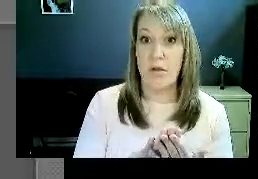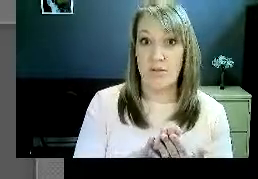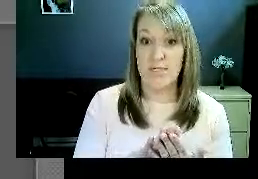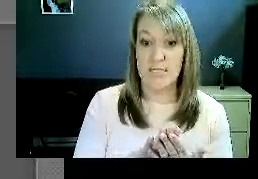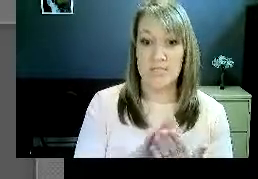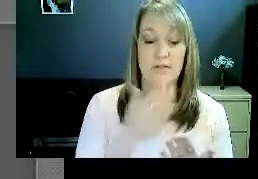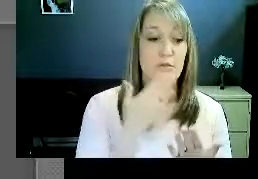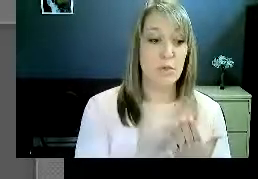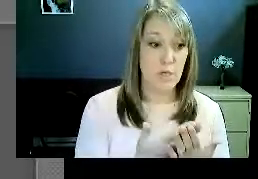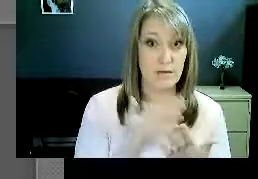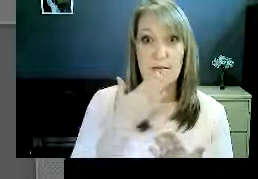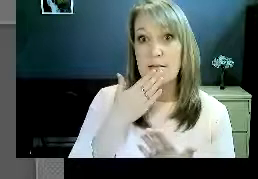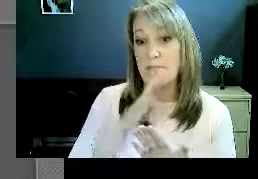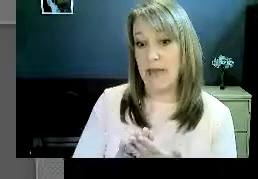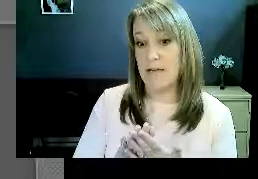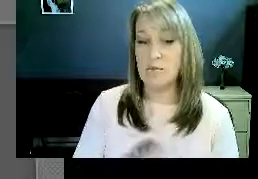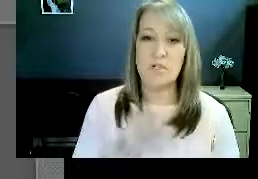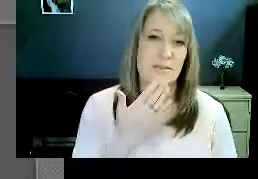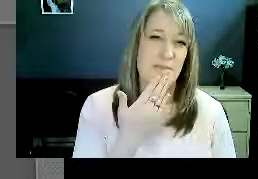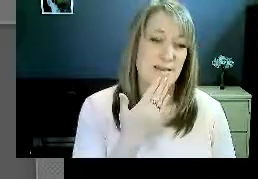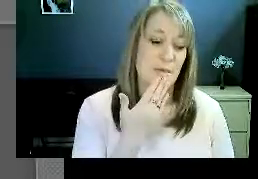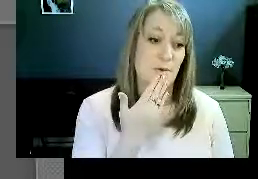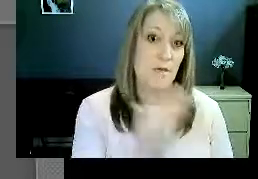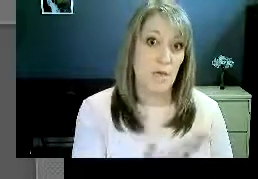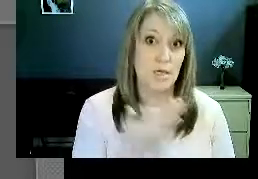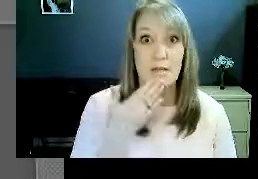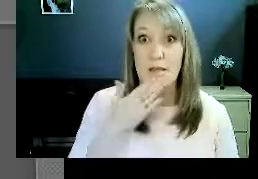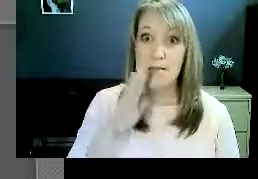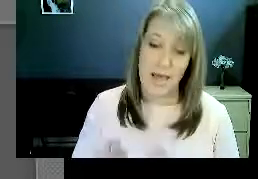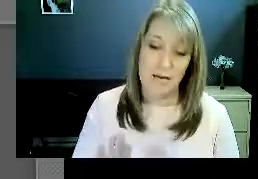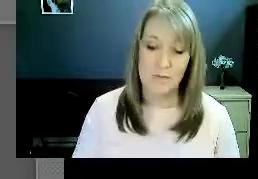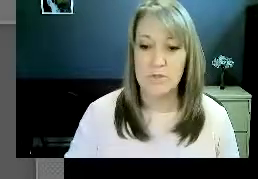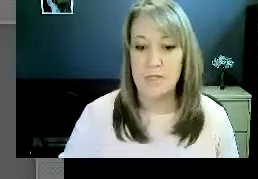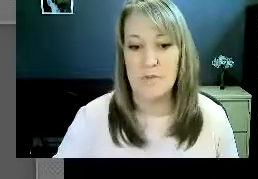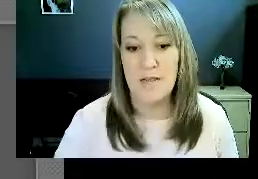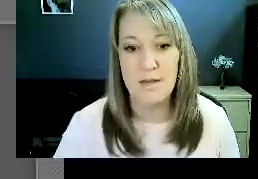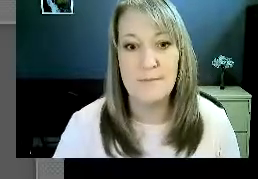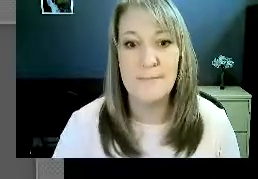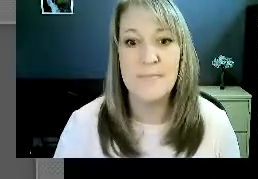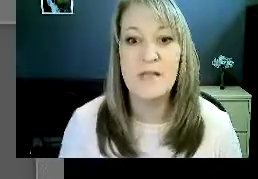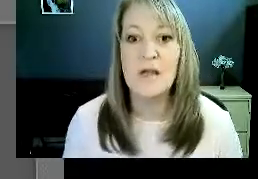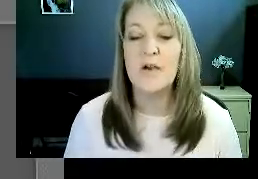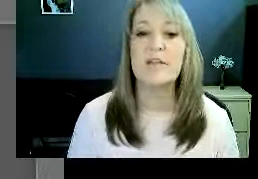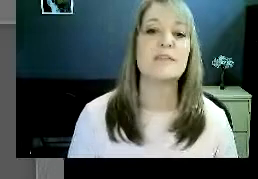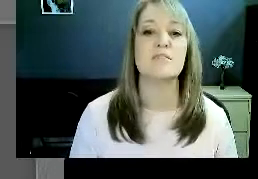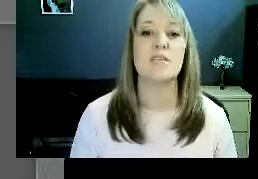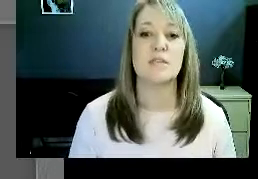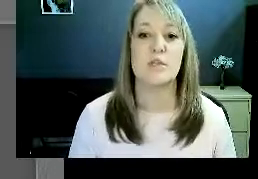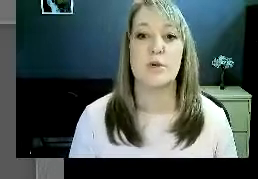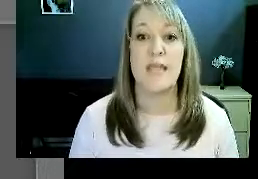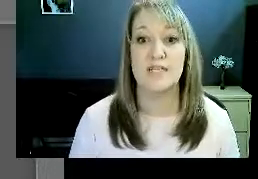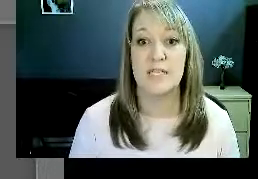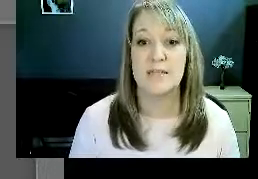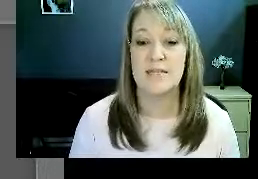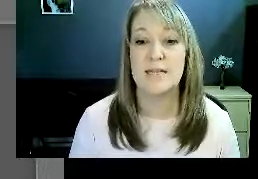the palm orientation. Good, bad, which also can be signed, by the way, good and bad with just one hand. All right, now let's look